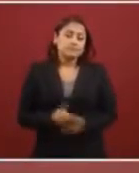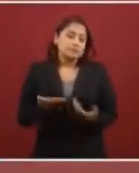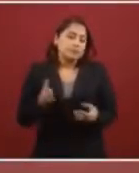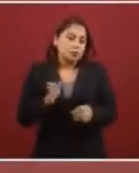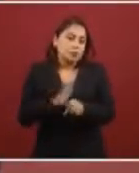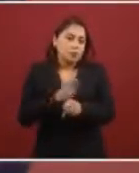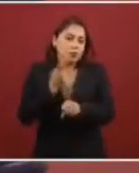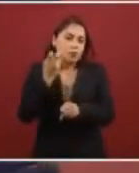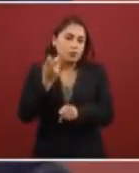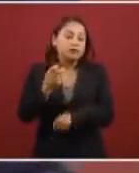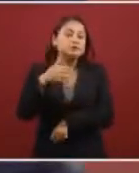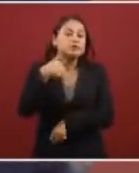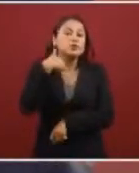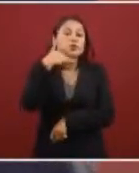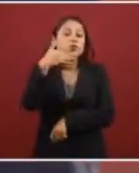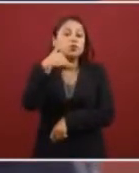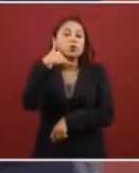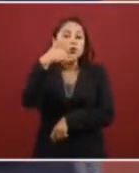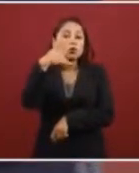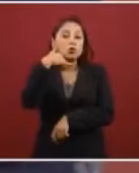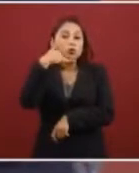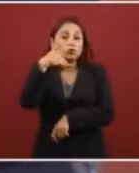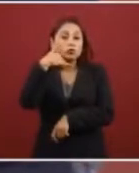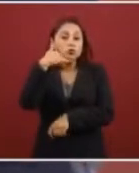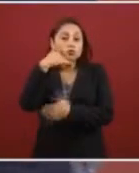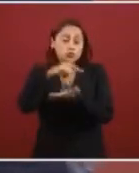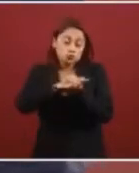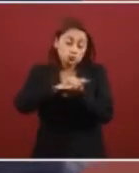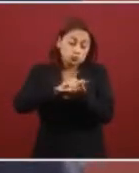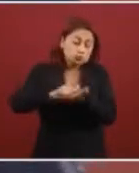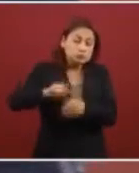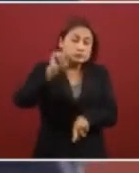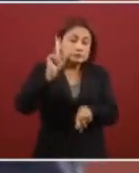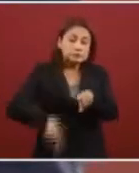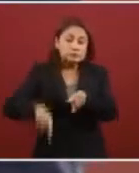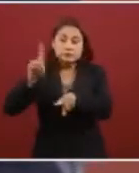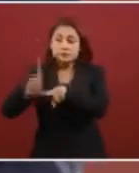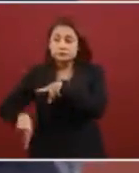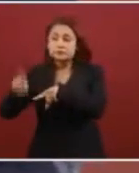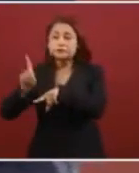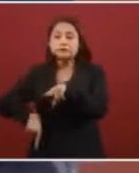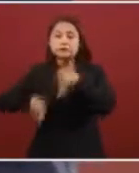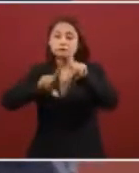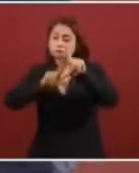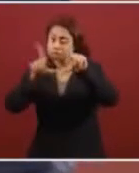we have to clean this corruption país. In all the country. Pero, however,